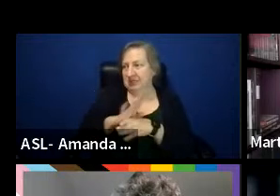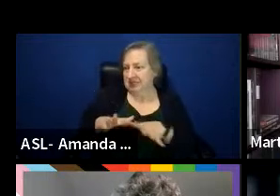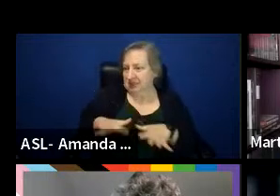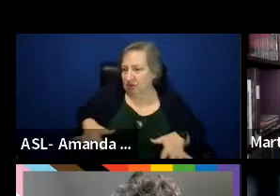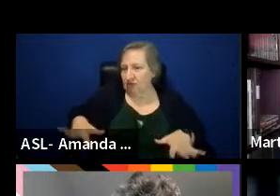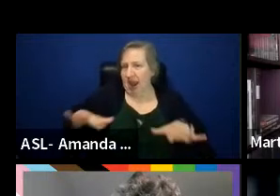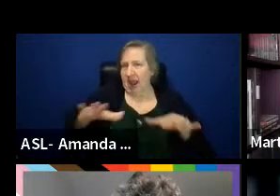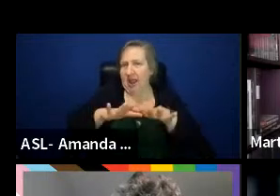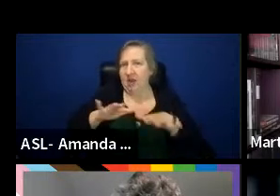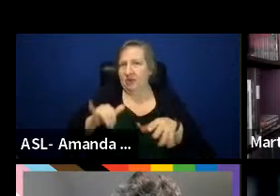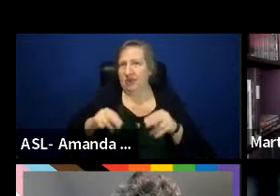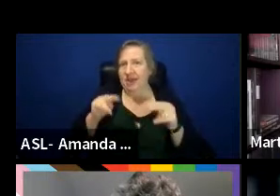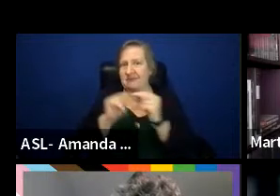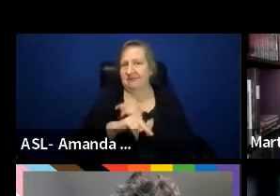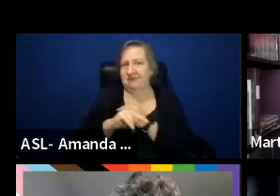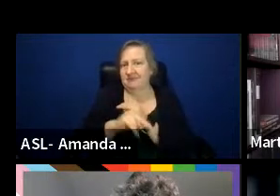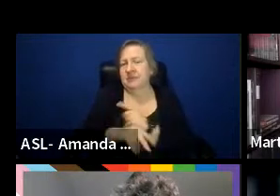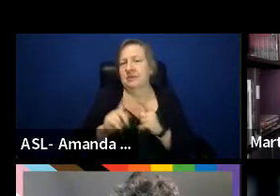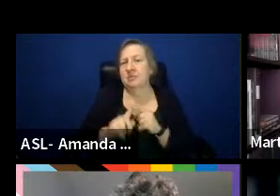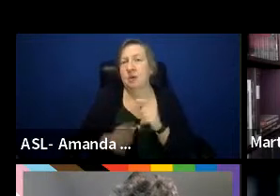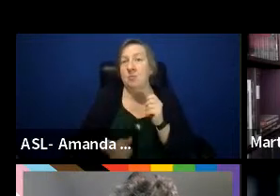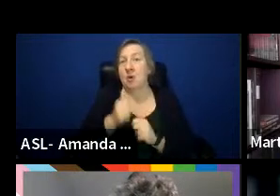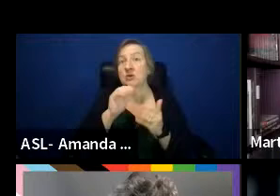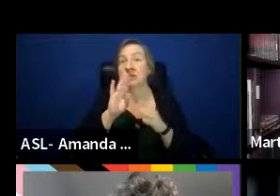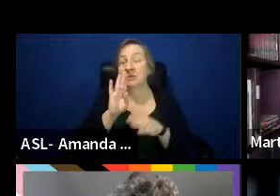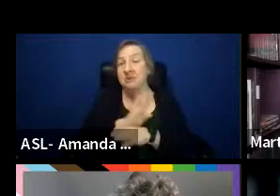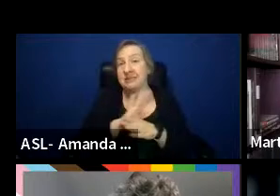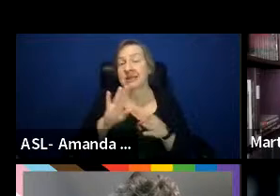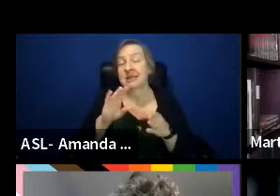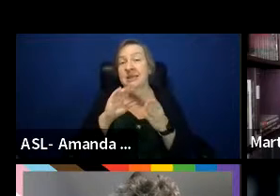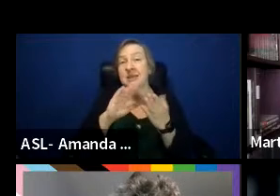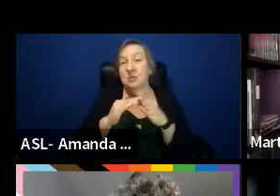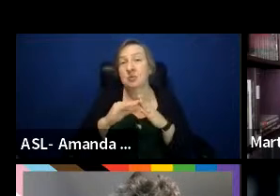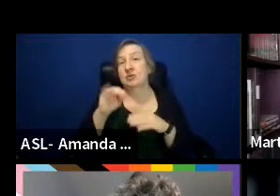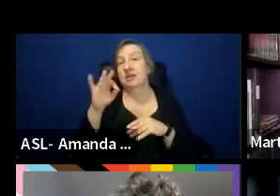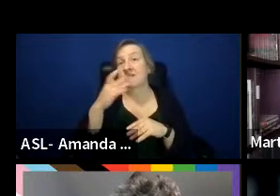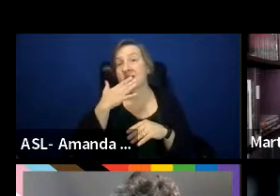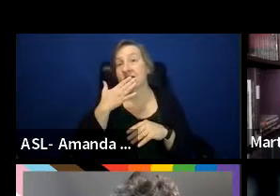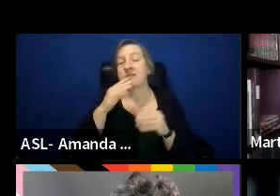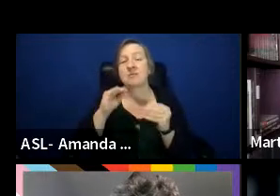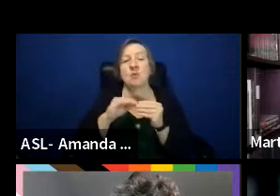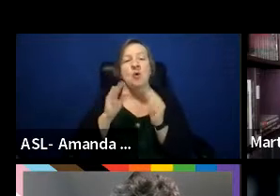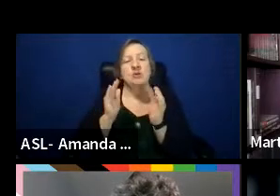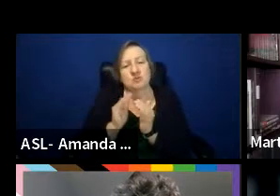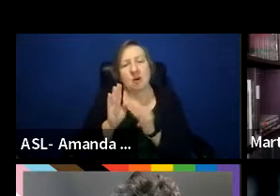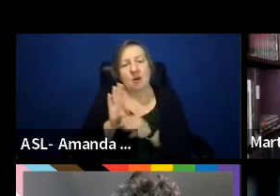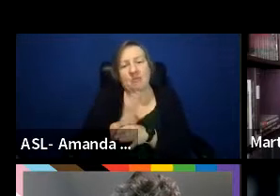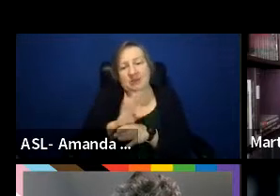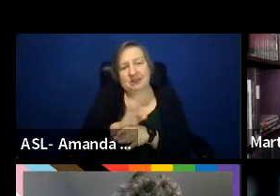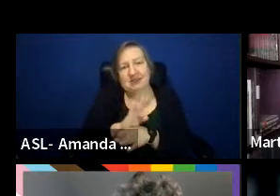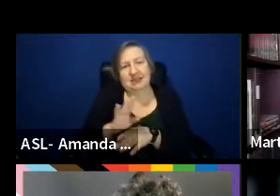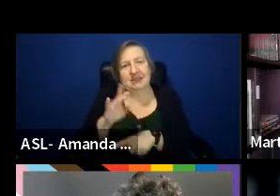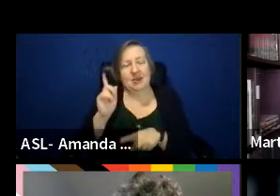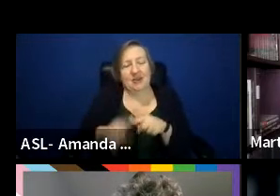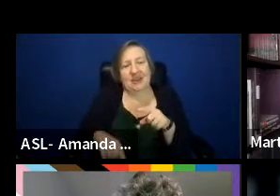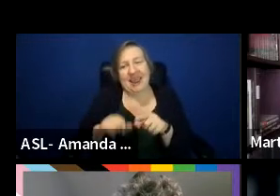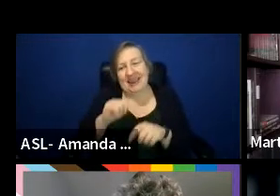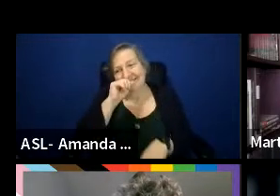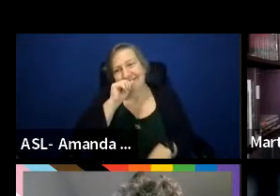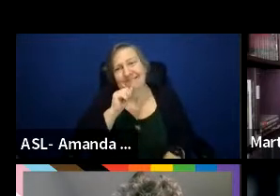that most of our businesses in communities of color on both sides of the river are smaller businesses. So they can't weather some